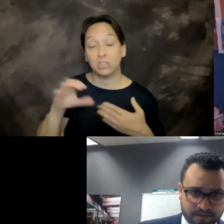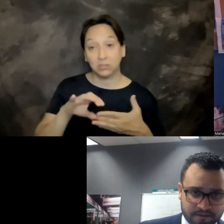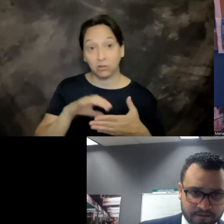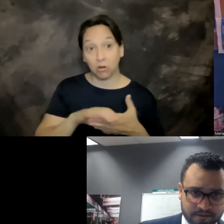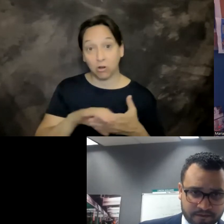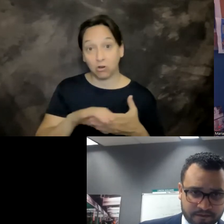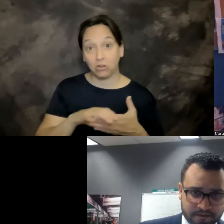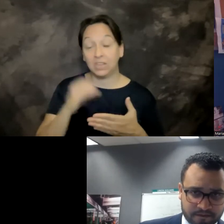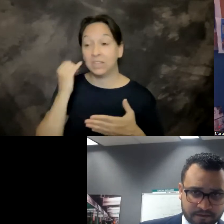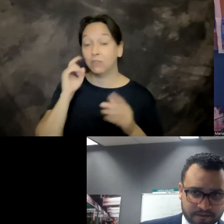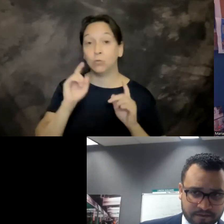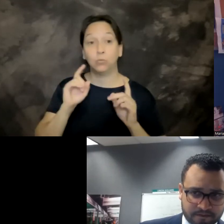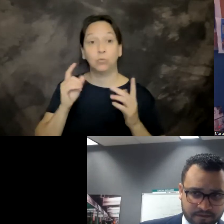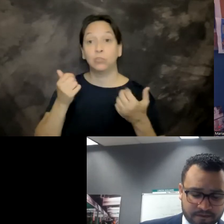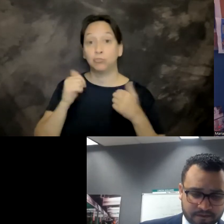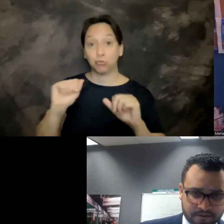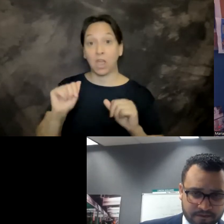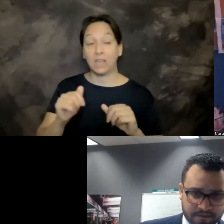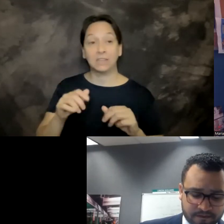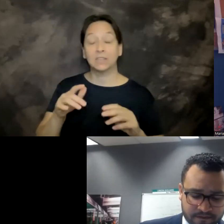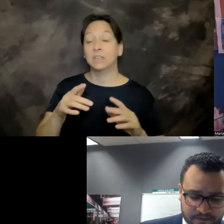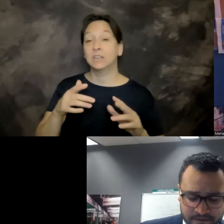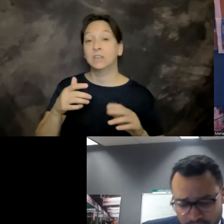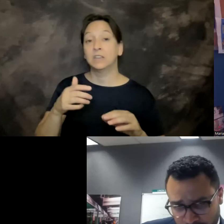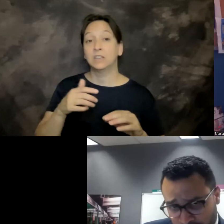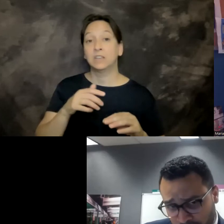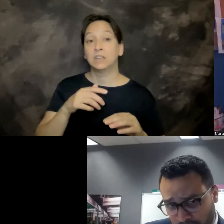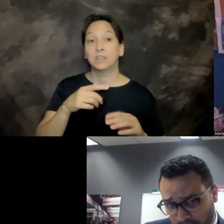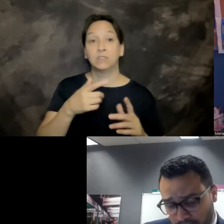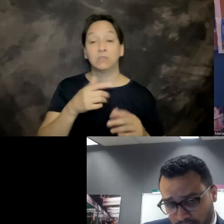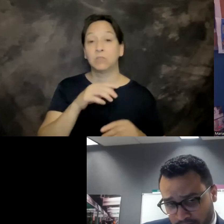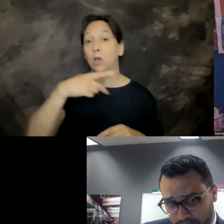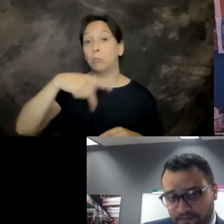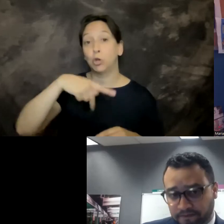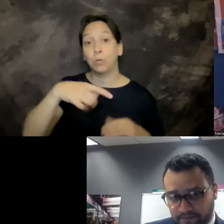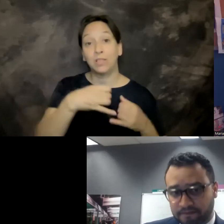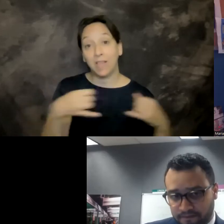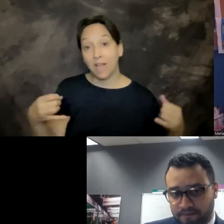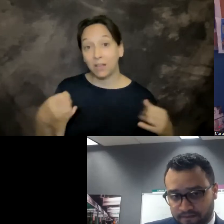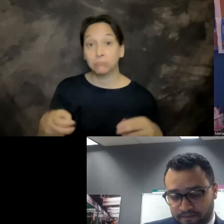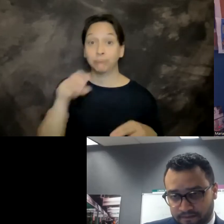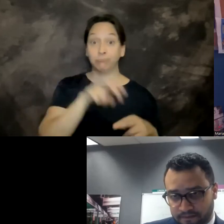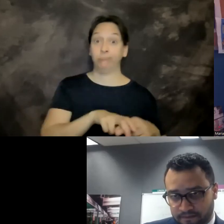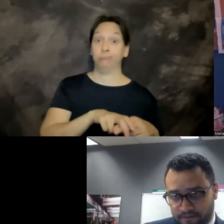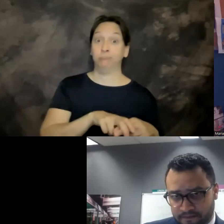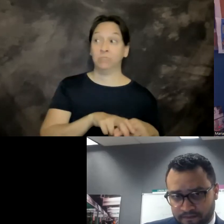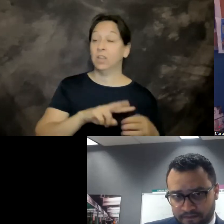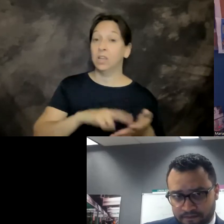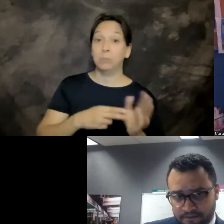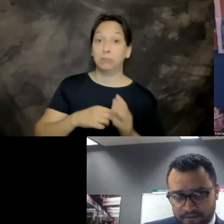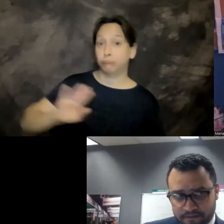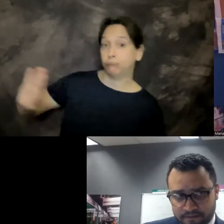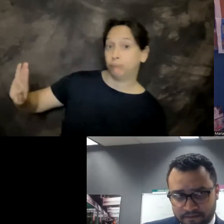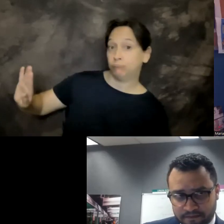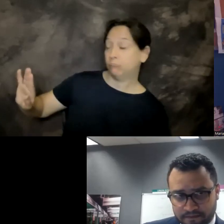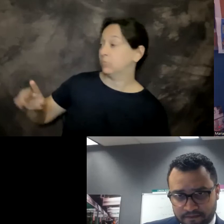try to get on one of the shuttles, or not the shuttles, but one of the transportations, commuter rail, will they be turned away if they don't have